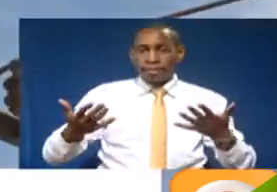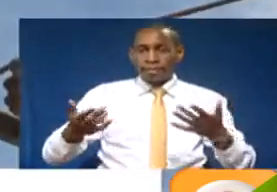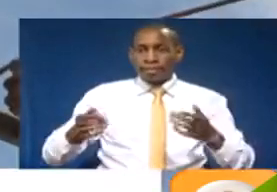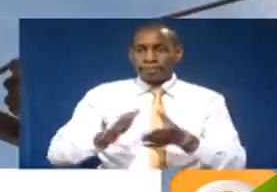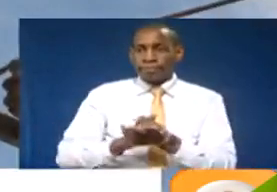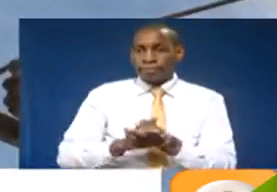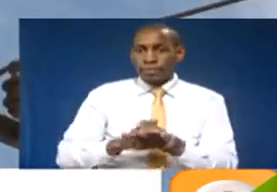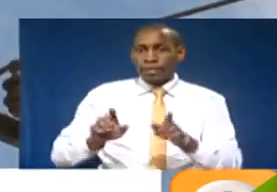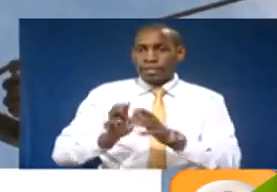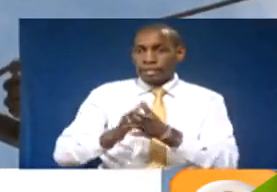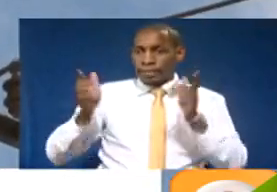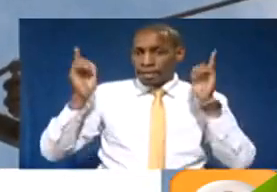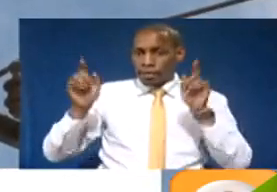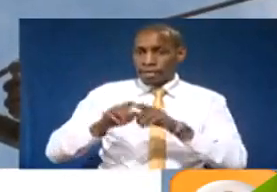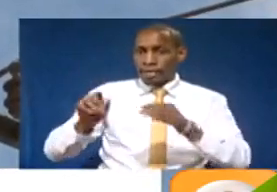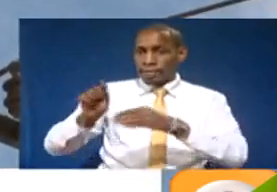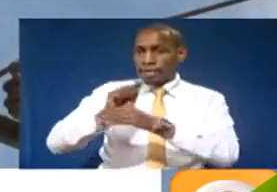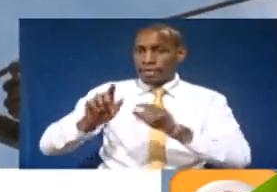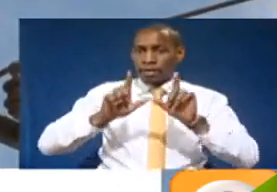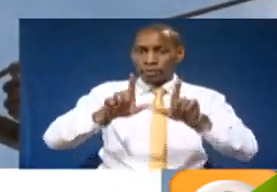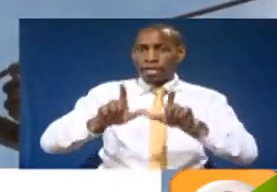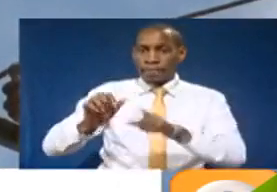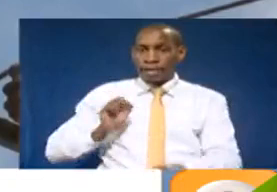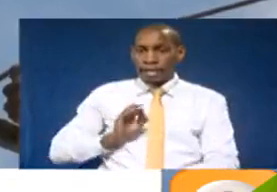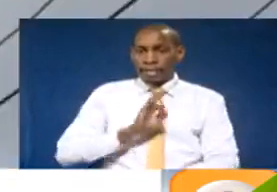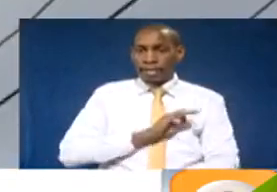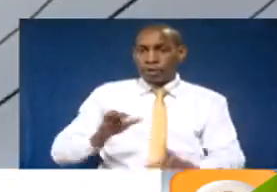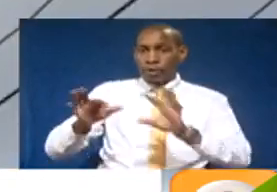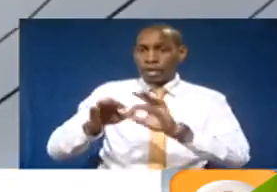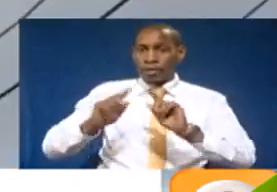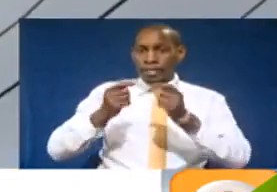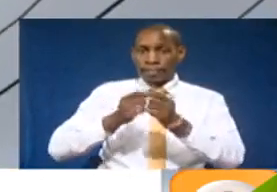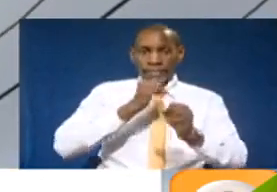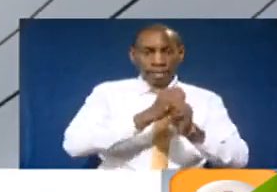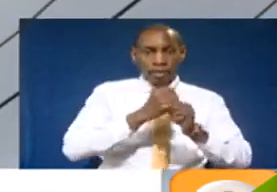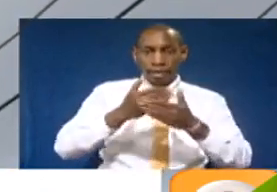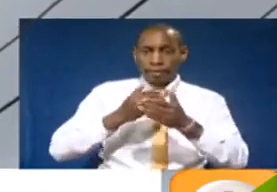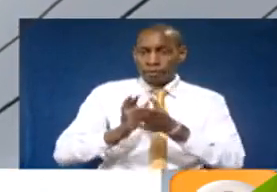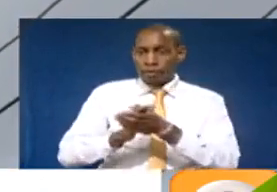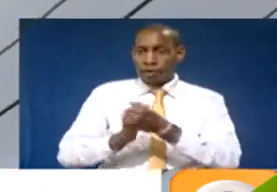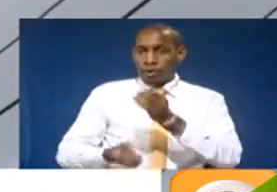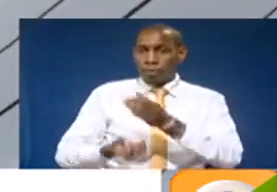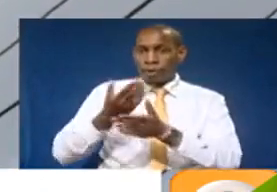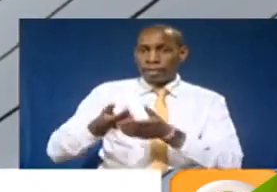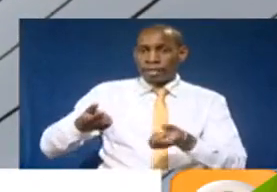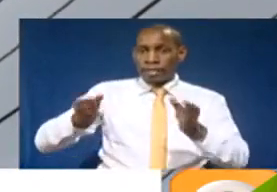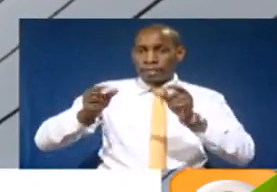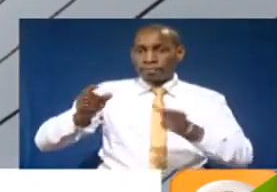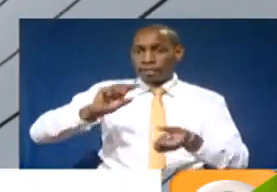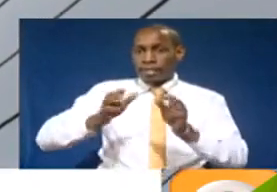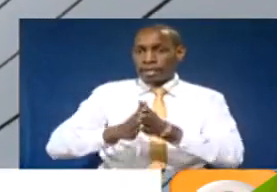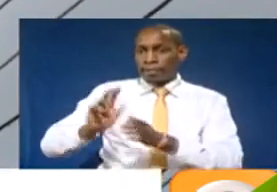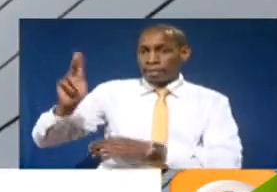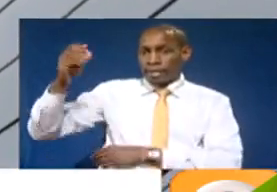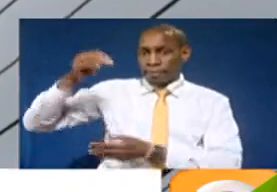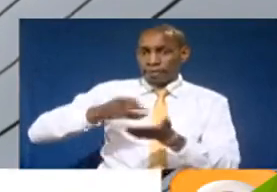insulated trucks, as well as to train and certify staff to join the live line teams. Prior to establishment of the laboratory, the company paid